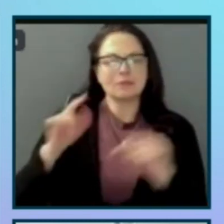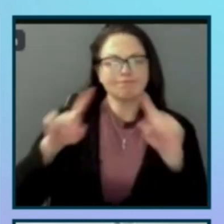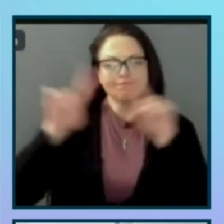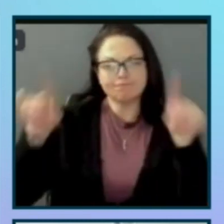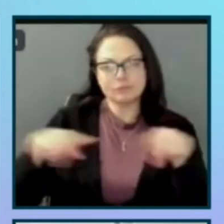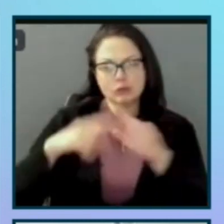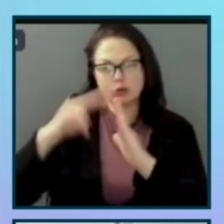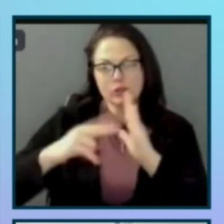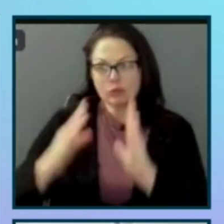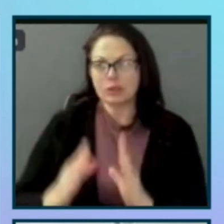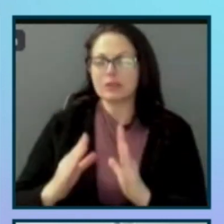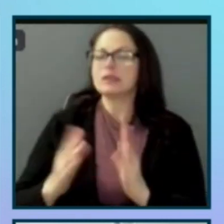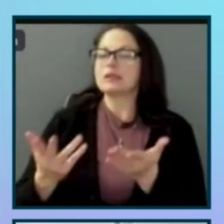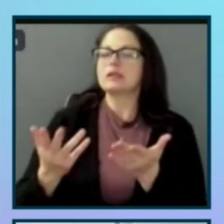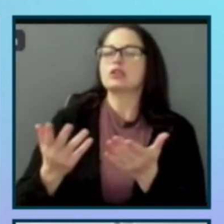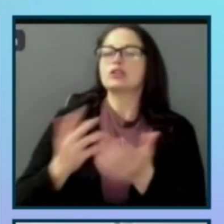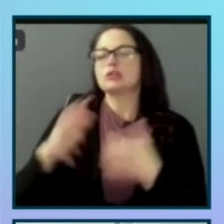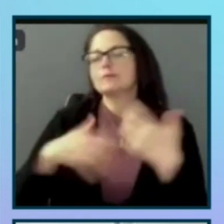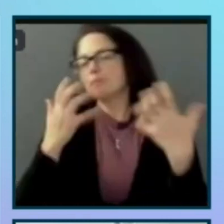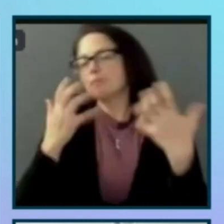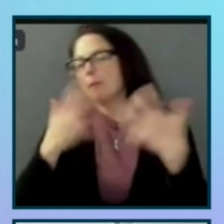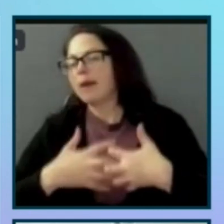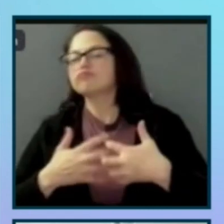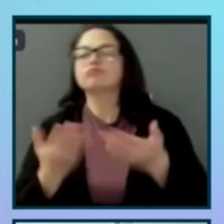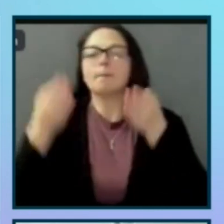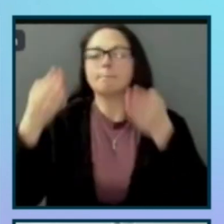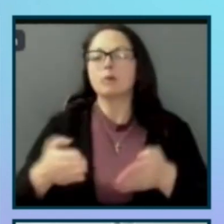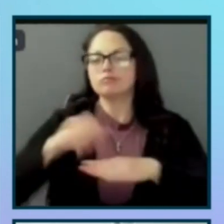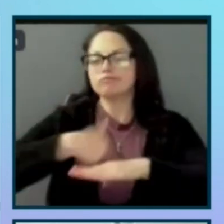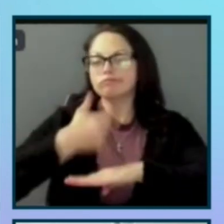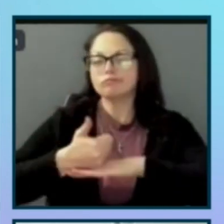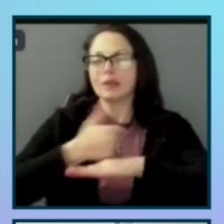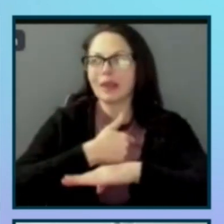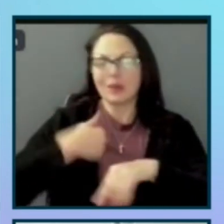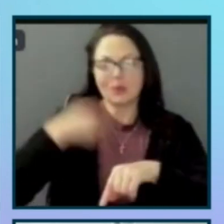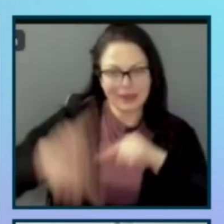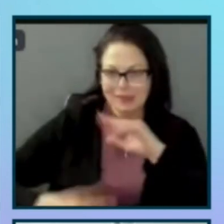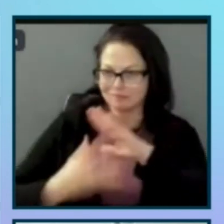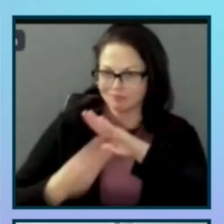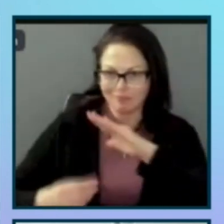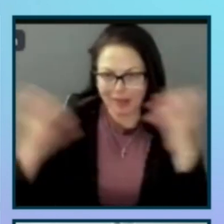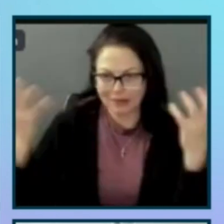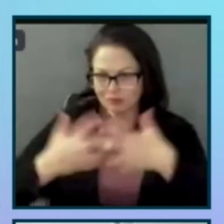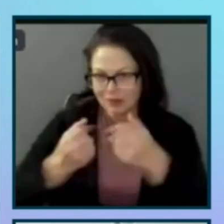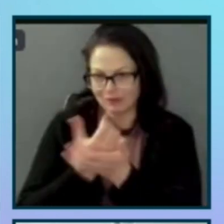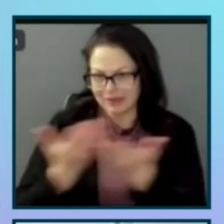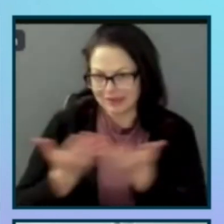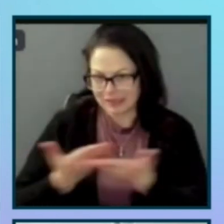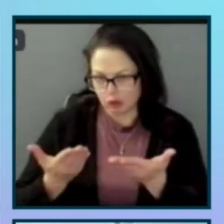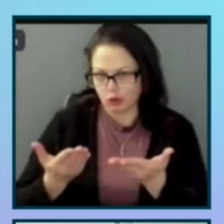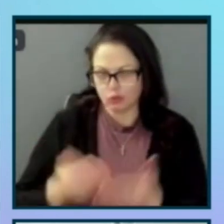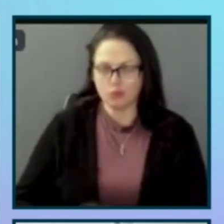to people's personal preferences and settings. And unfortunately, we can't replicate all of those custom settings here.